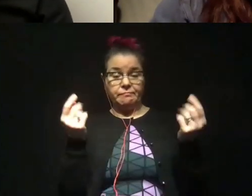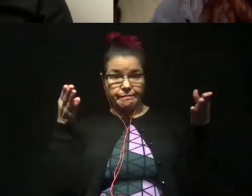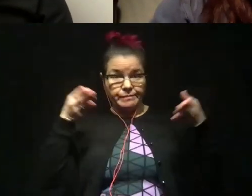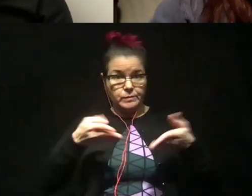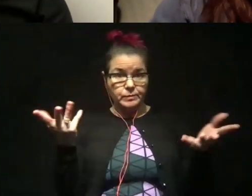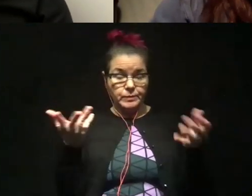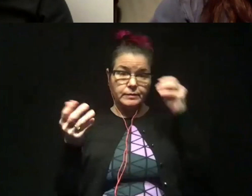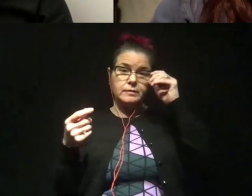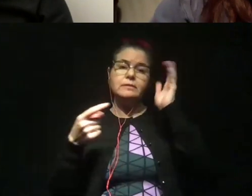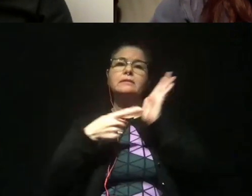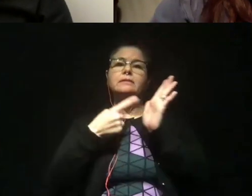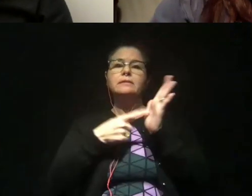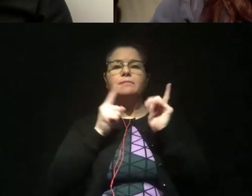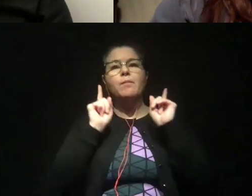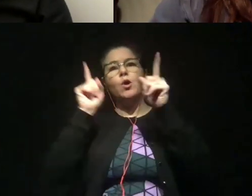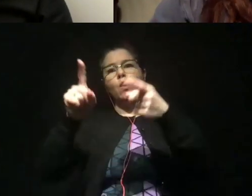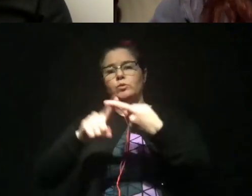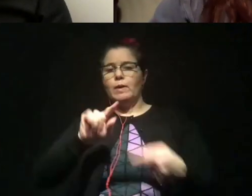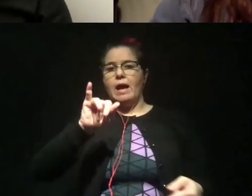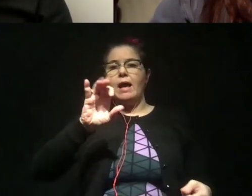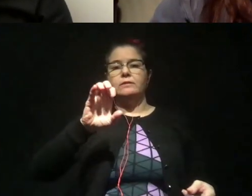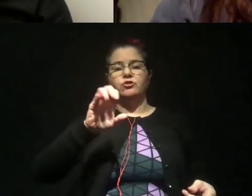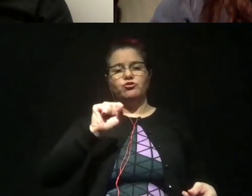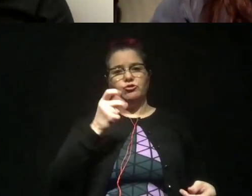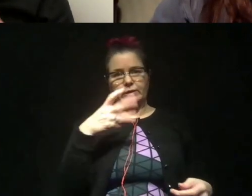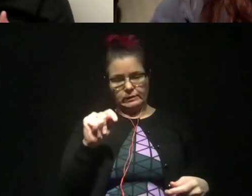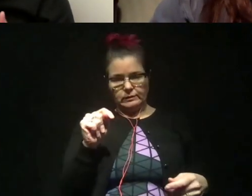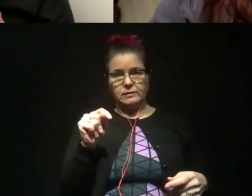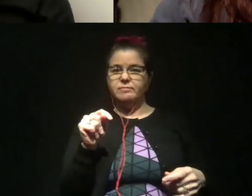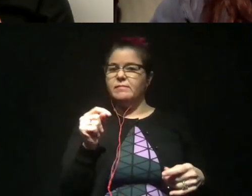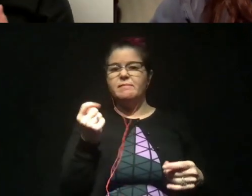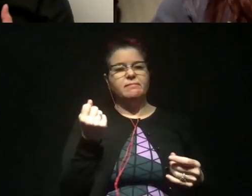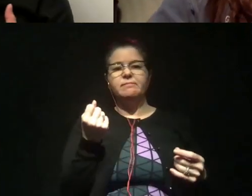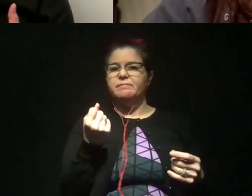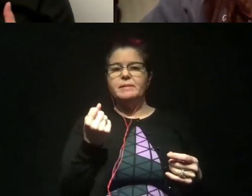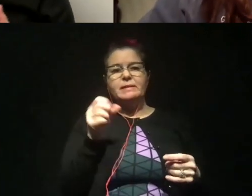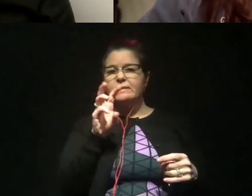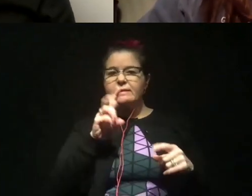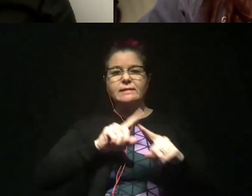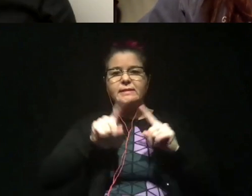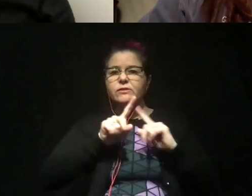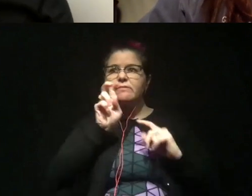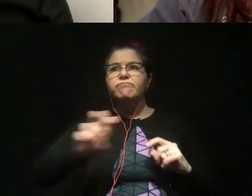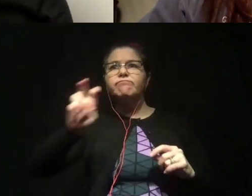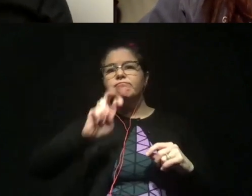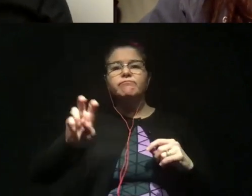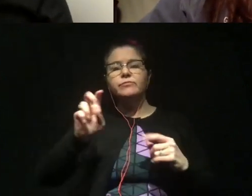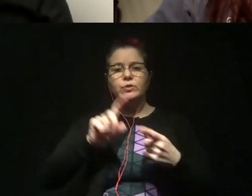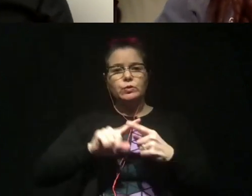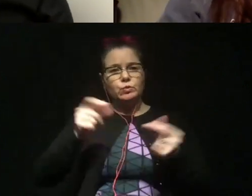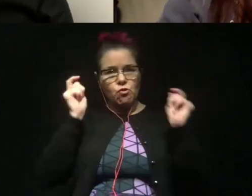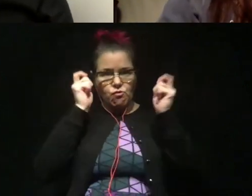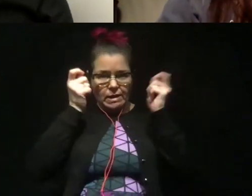sometimes we do go up to the ice sheet, and I've done half a dozen field campaigns in Greenland. It means a whole team of